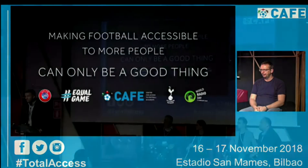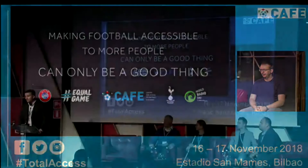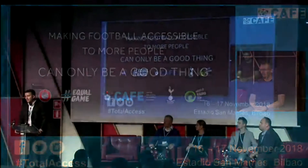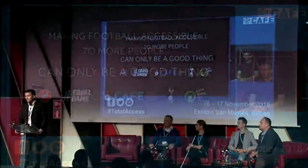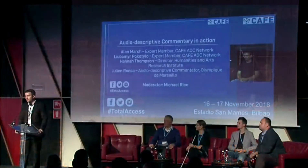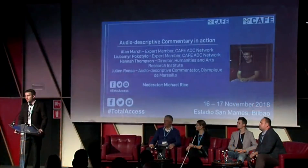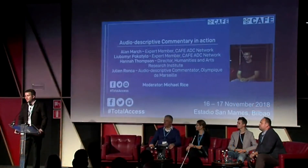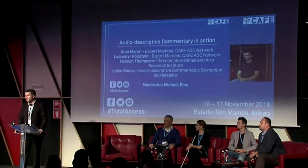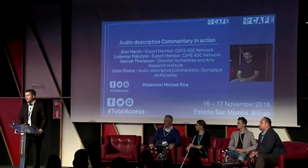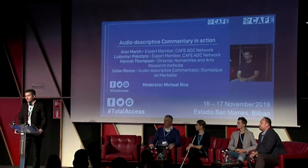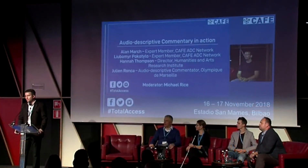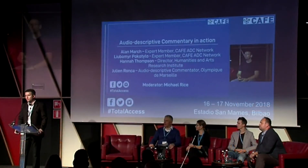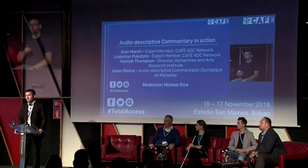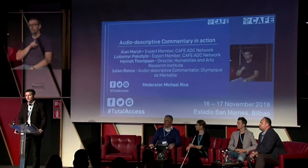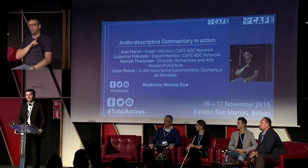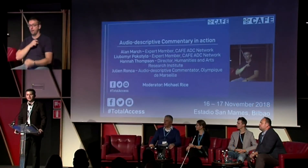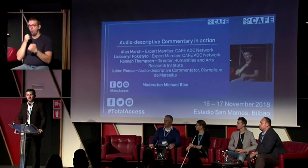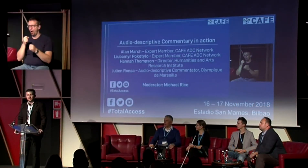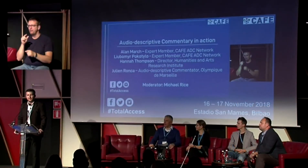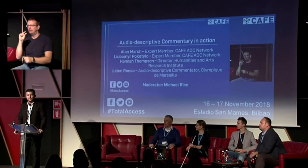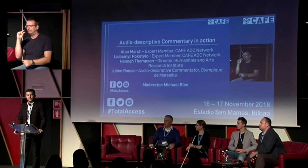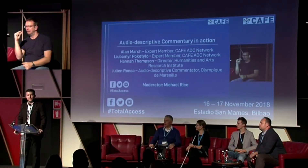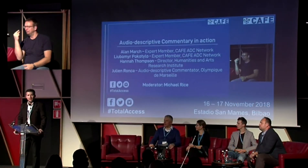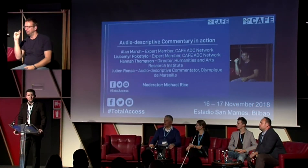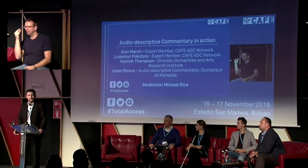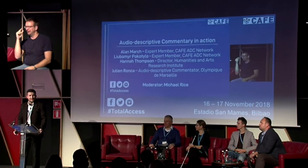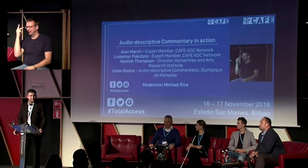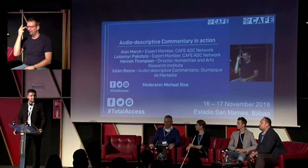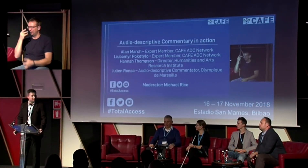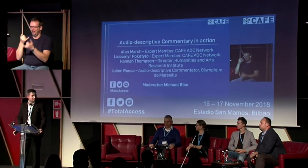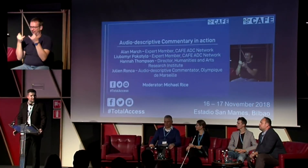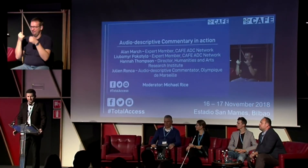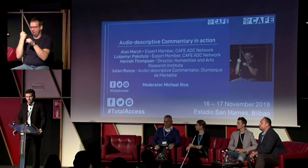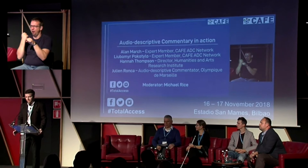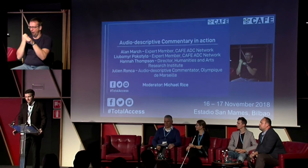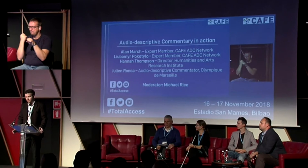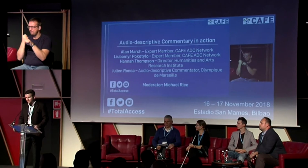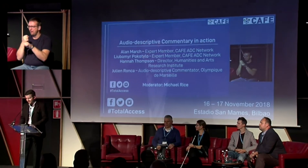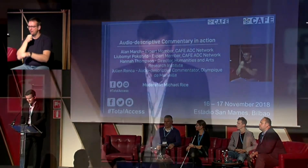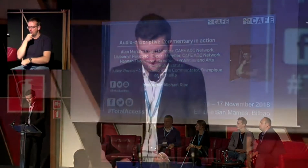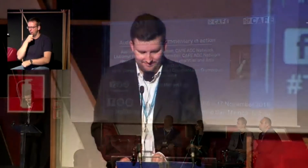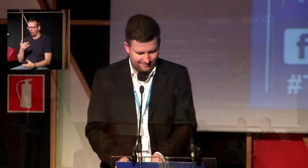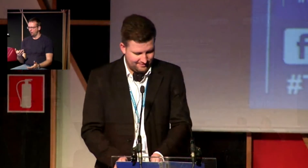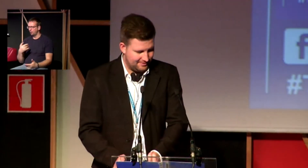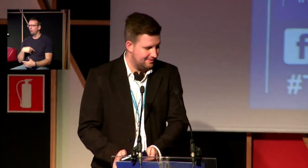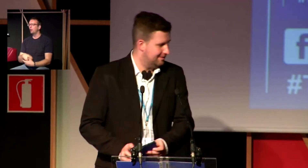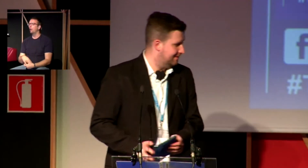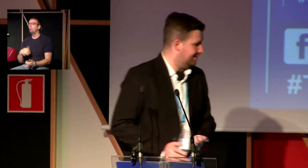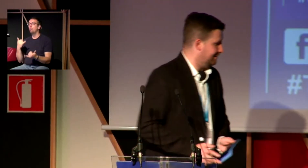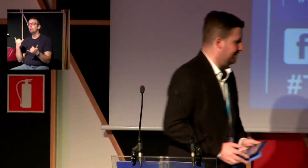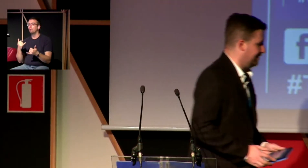So I hope that's helped you to understand a little more around the service. We'll now take a few questions between the group.